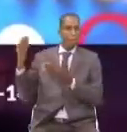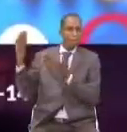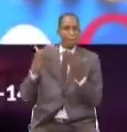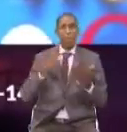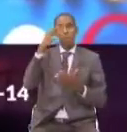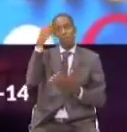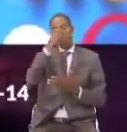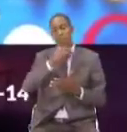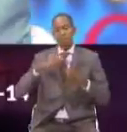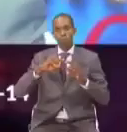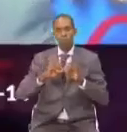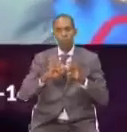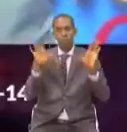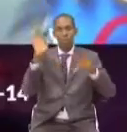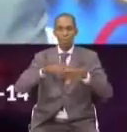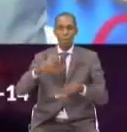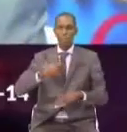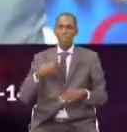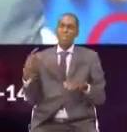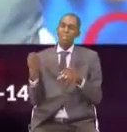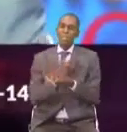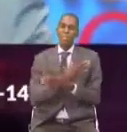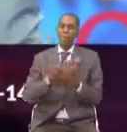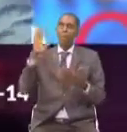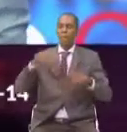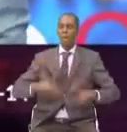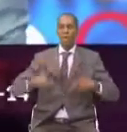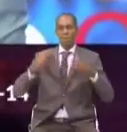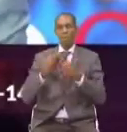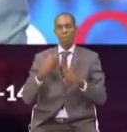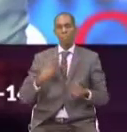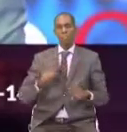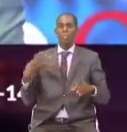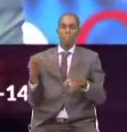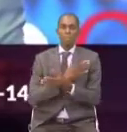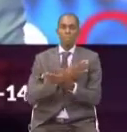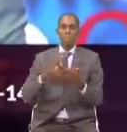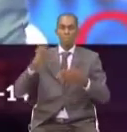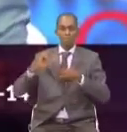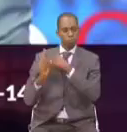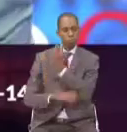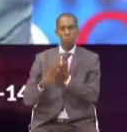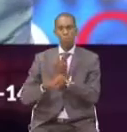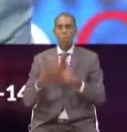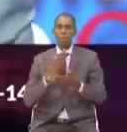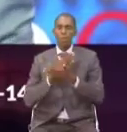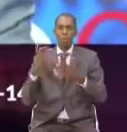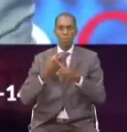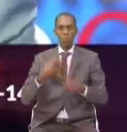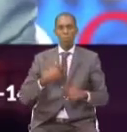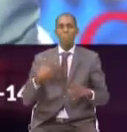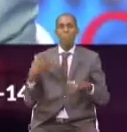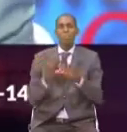shine upon me. Take your anger away from me. Take the punishment away from me. Take